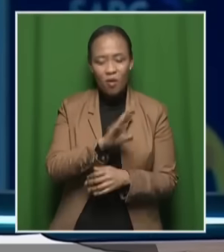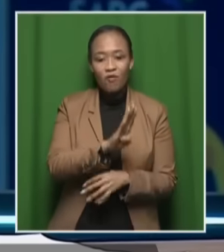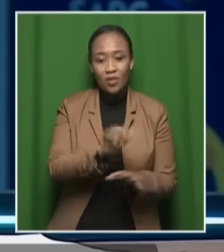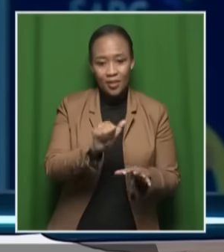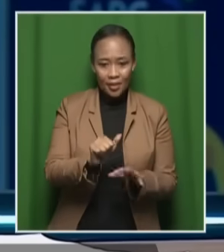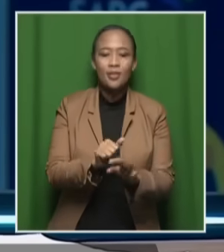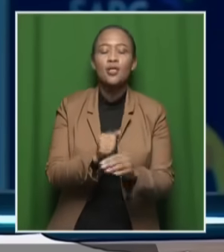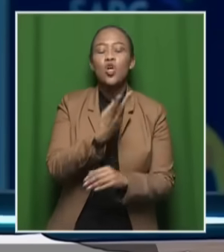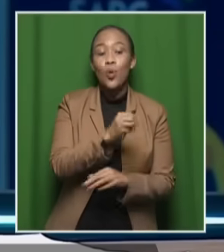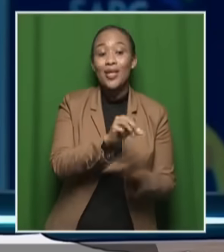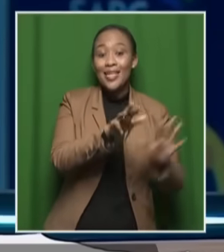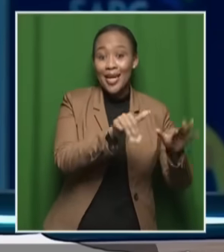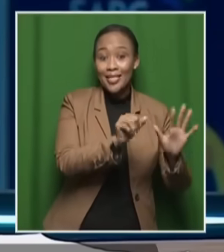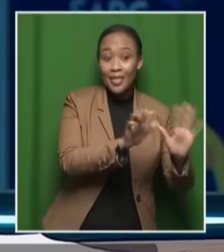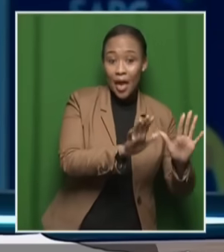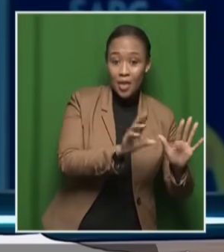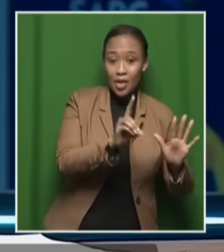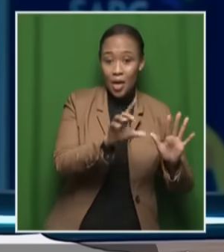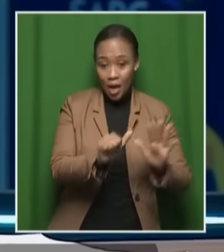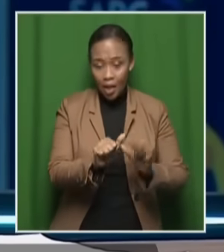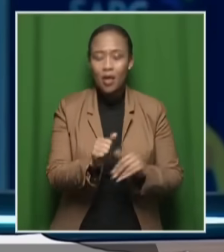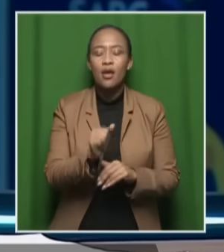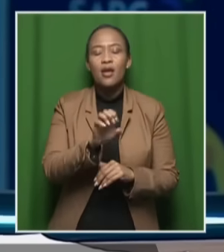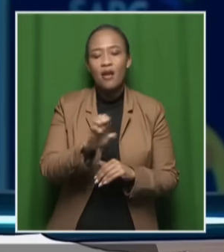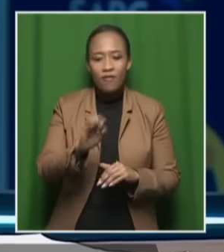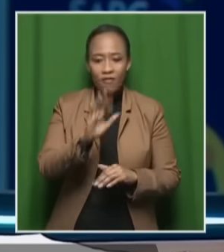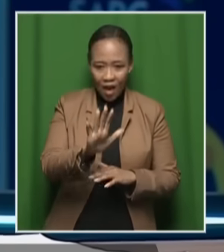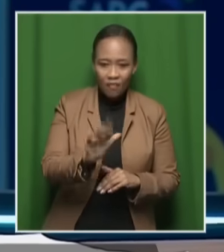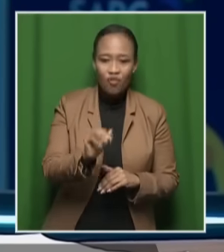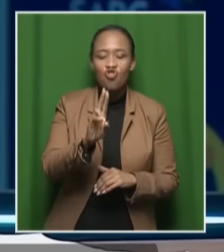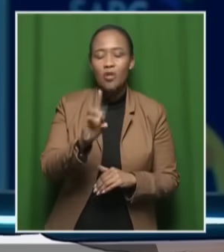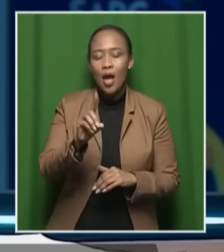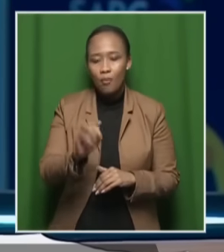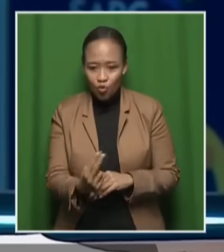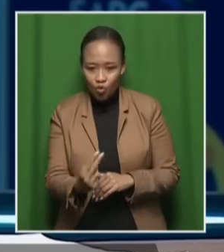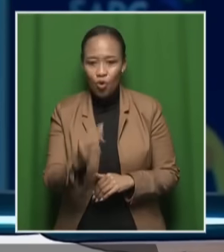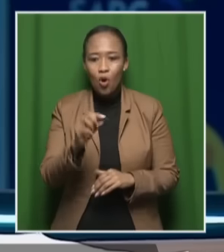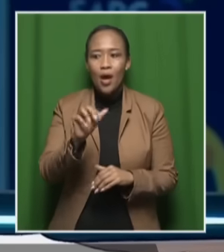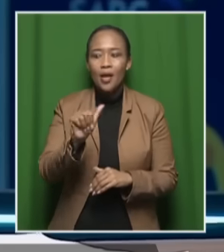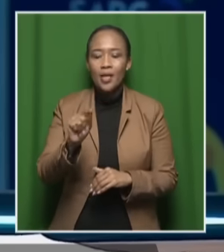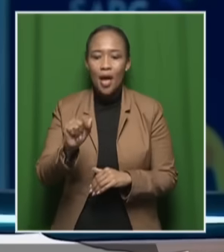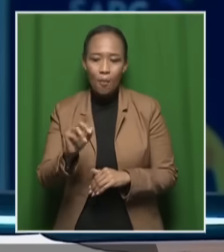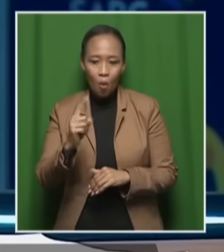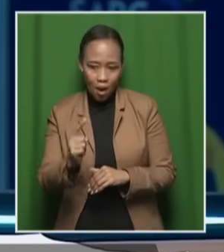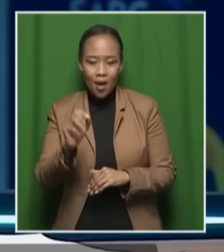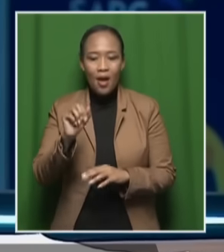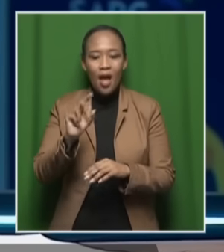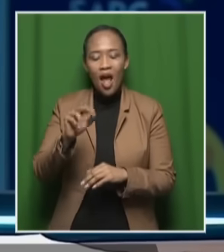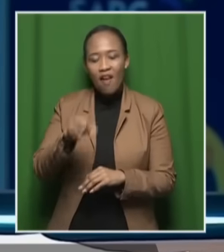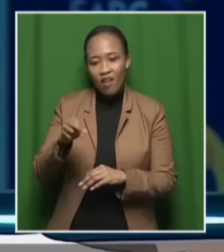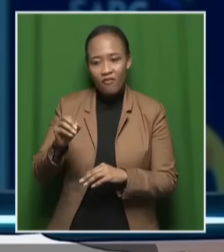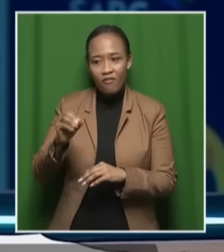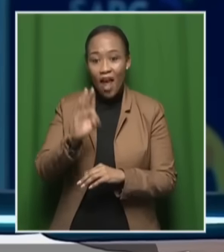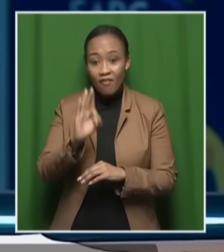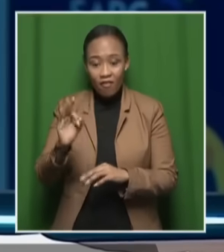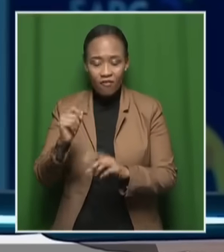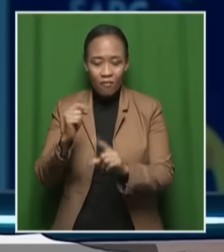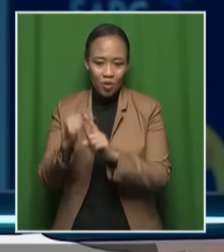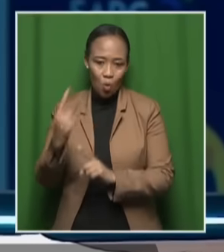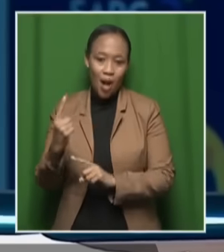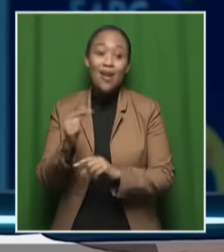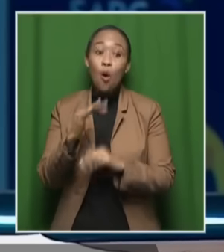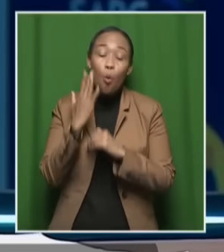in 2019. EFF had 5, UDM 2, ATM 1, Freedom Front plus 1. So, yeah, it's looking